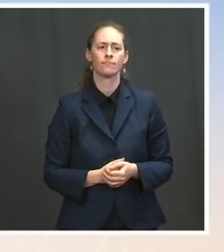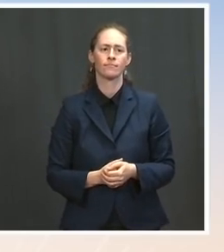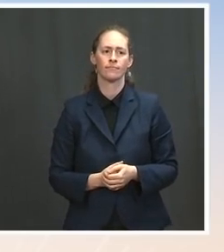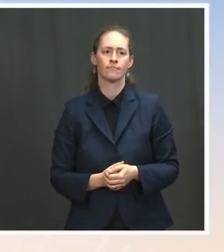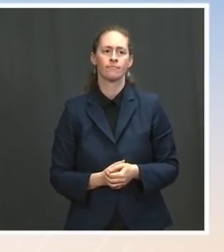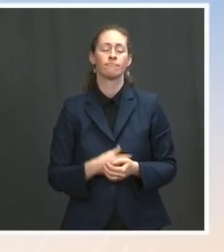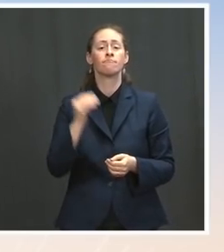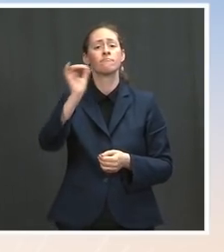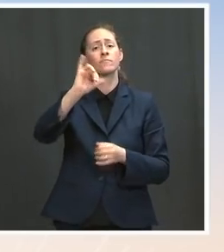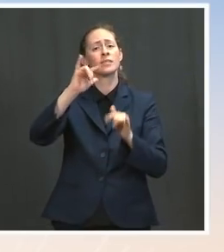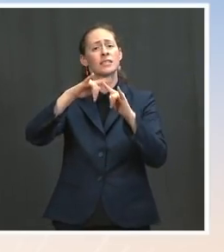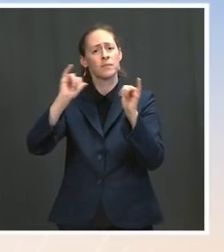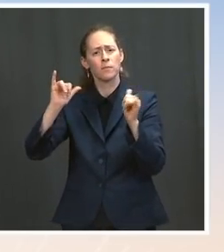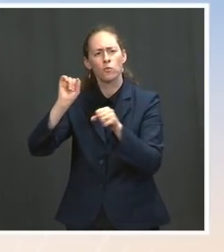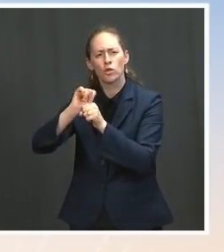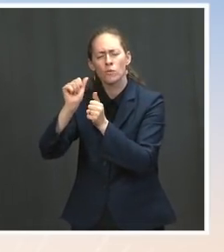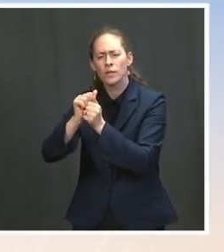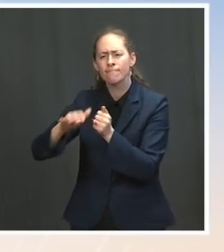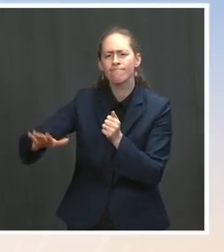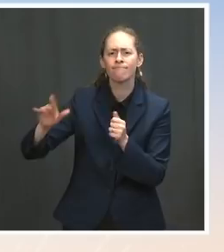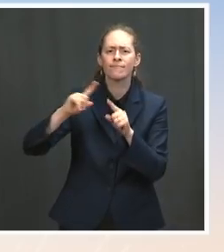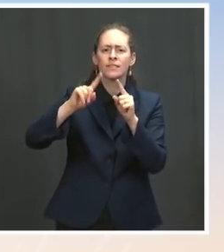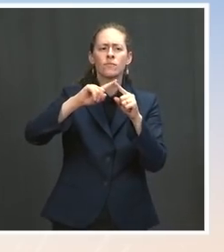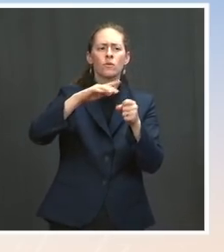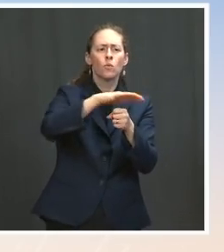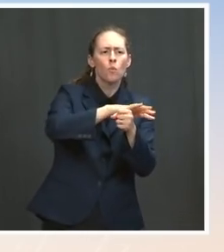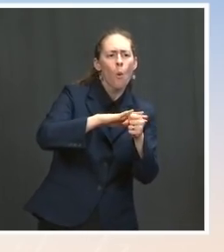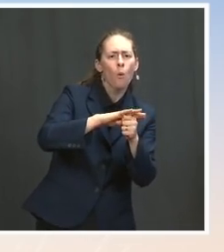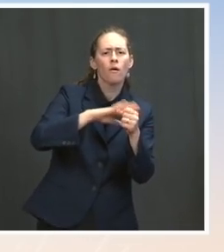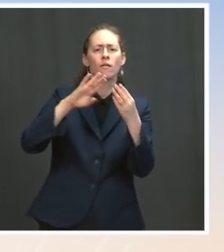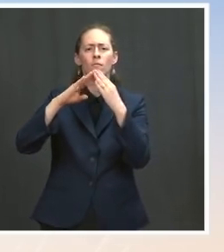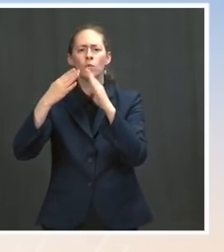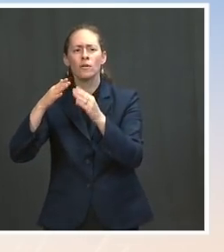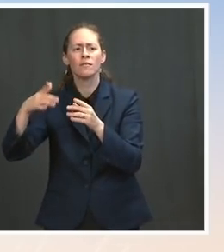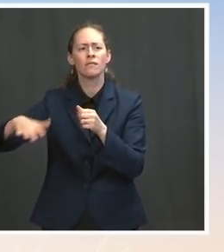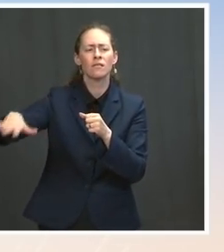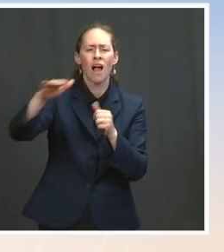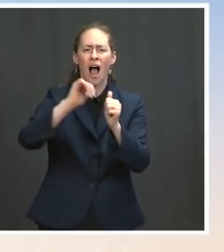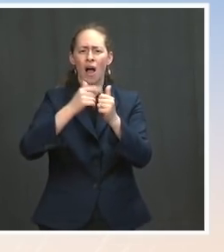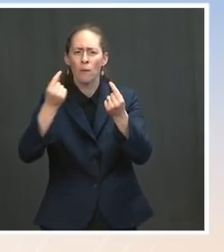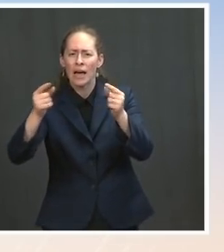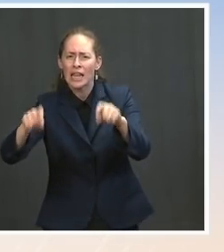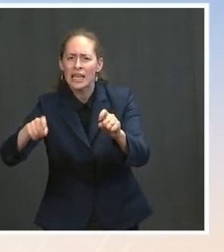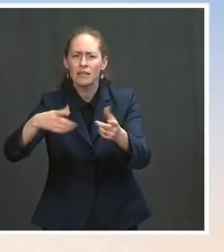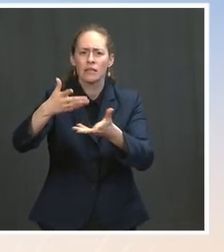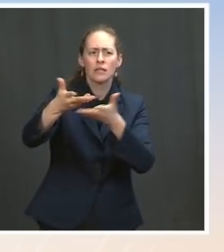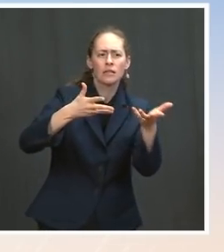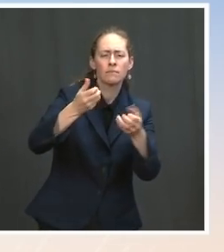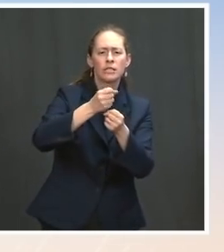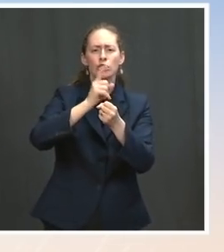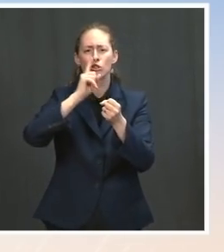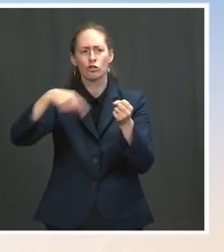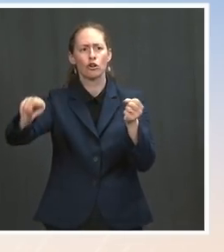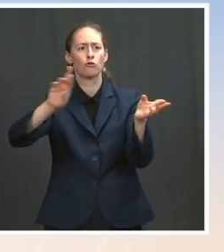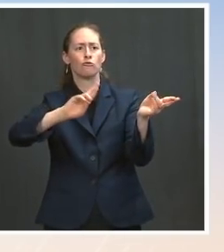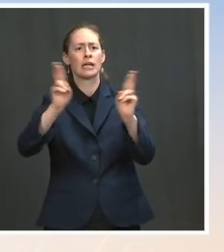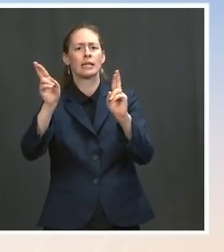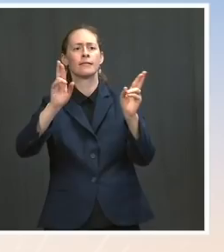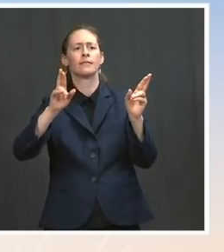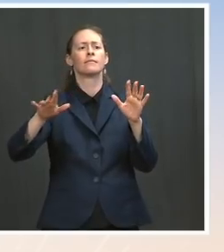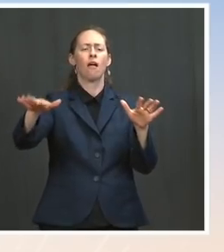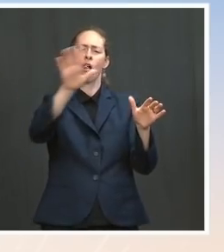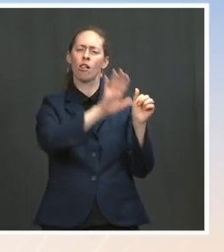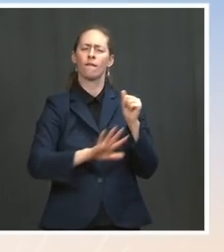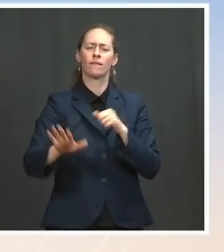working with states to see how to make voting more accessible to people across the country. So I think the